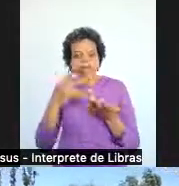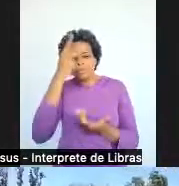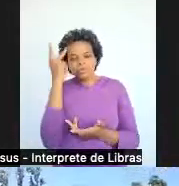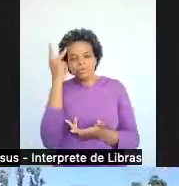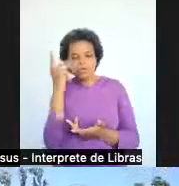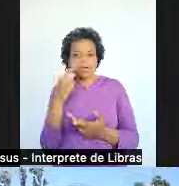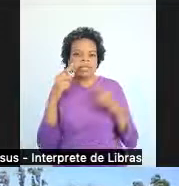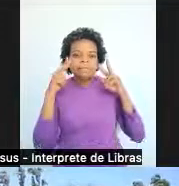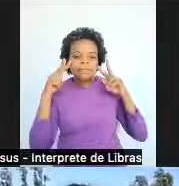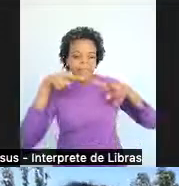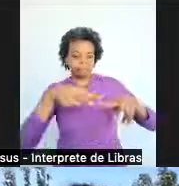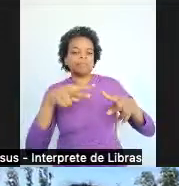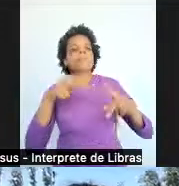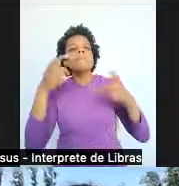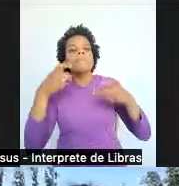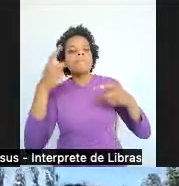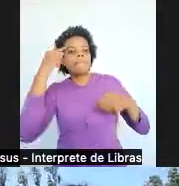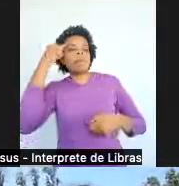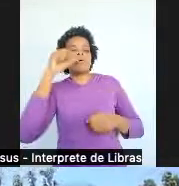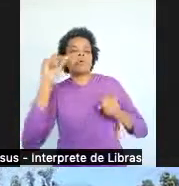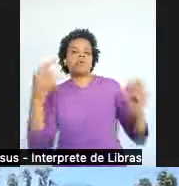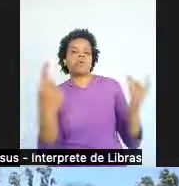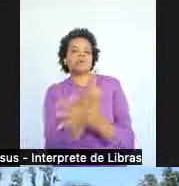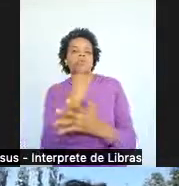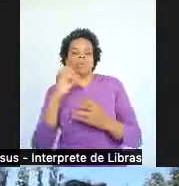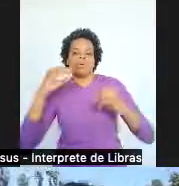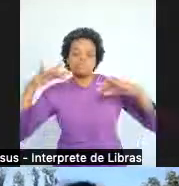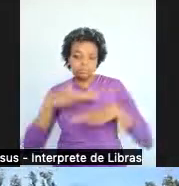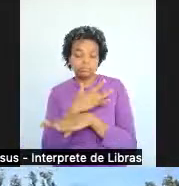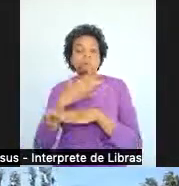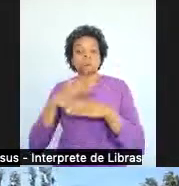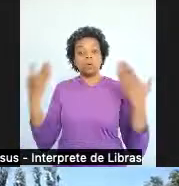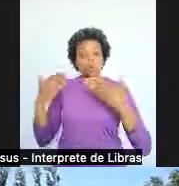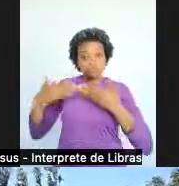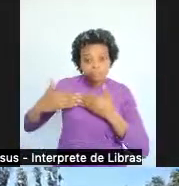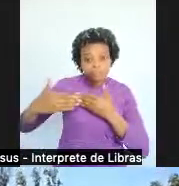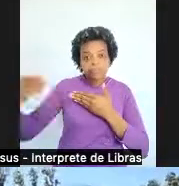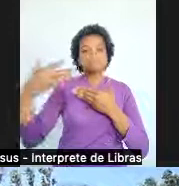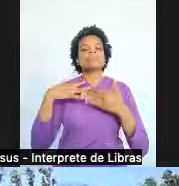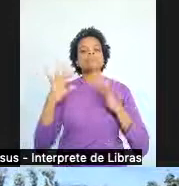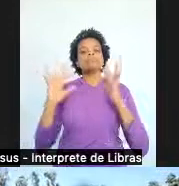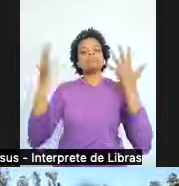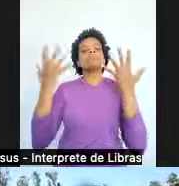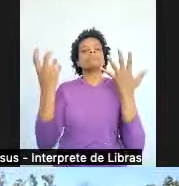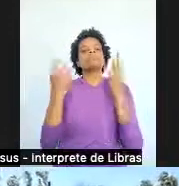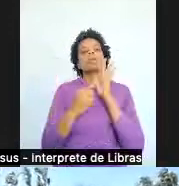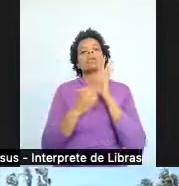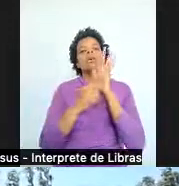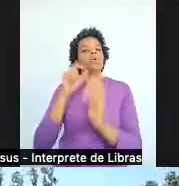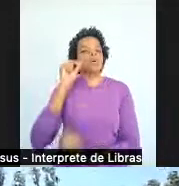improvement. So the Biomar Network is committed to the ocean. It has been 15 years, and today's event would like to show